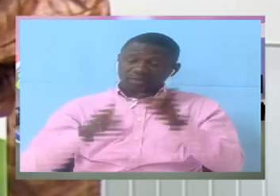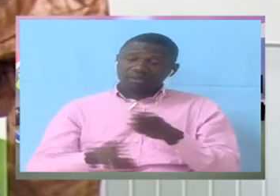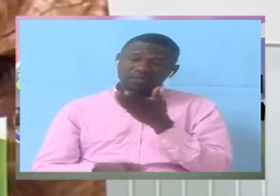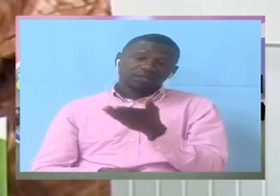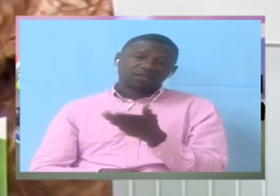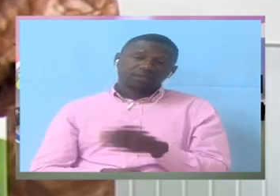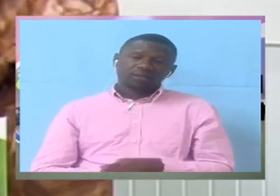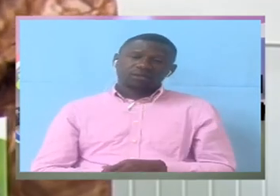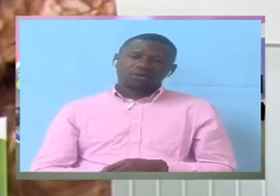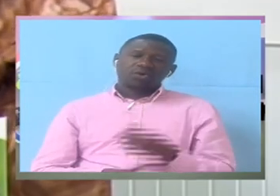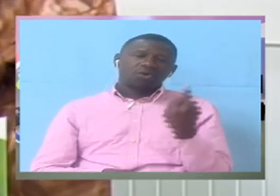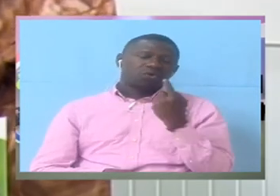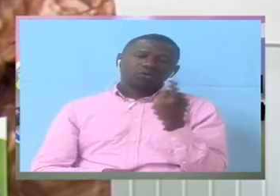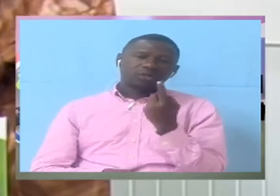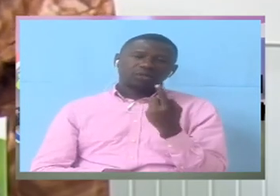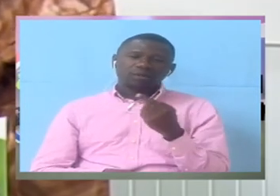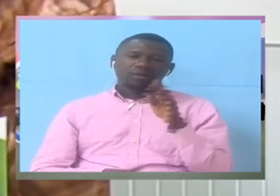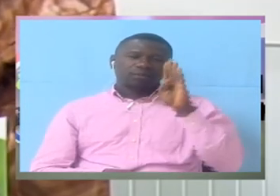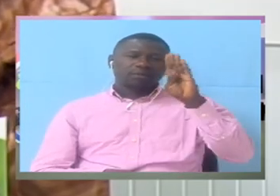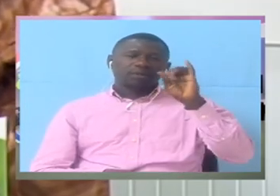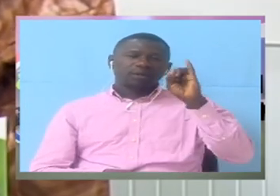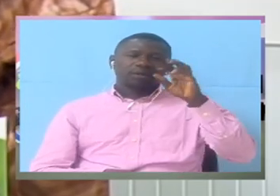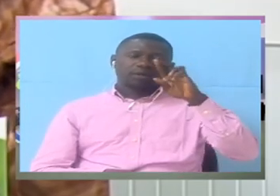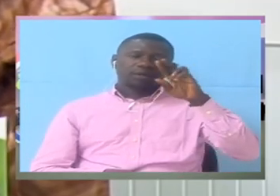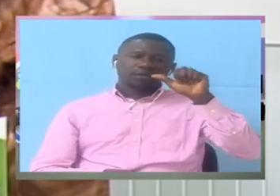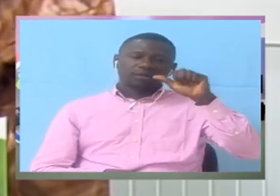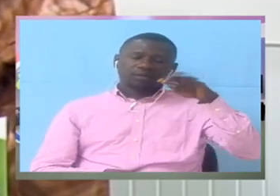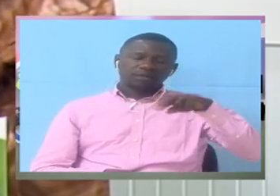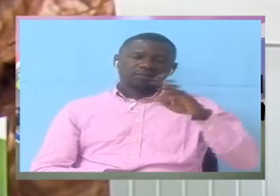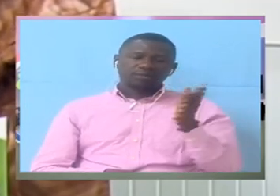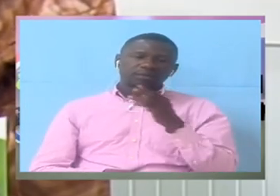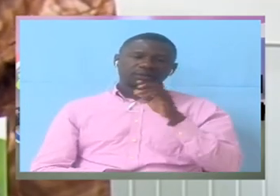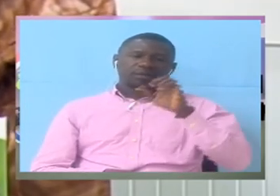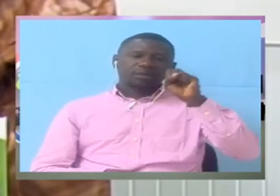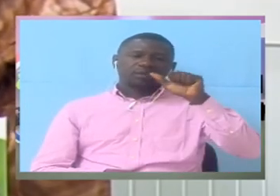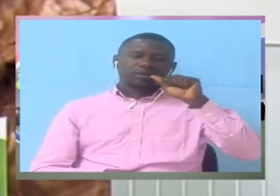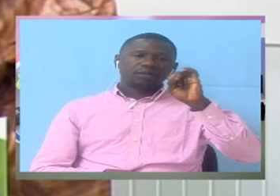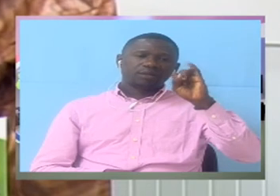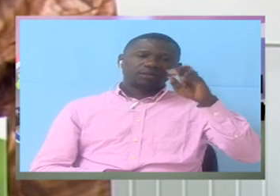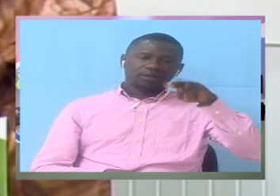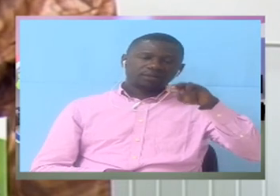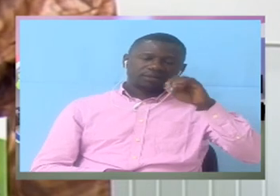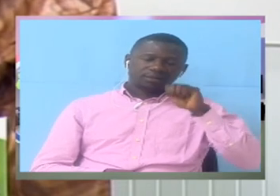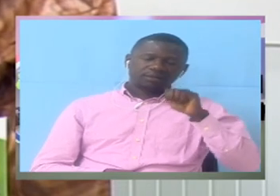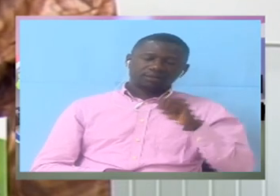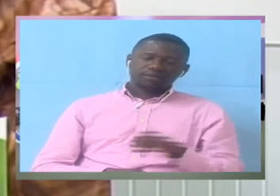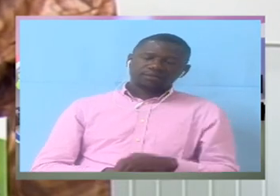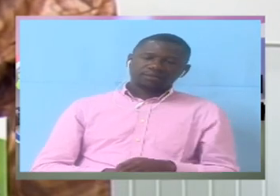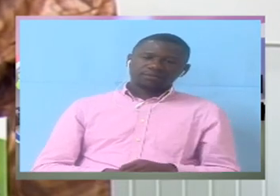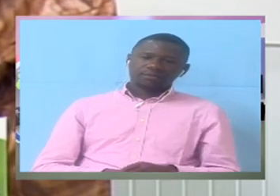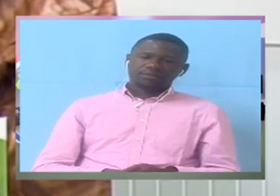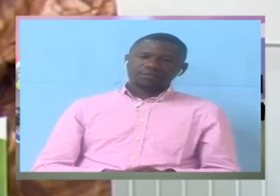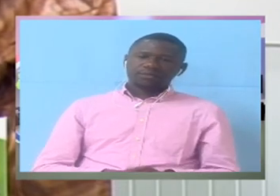ngamu memuda. Except Biram Sene whom we captured. Other than that, others melted.